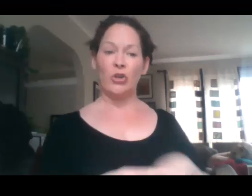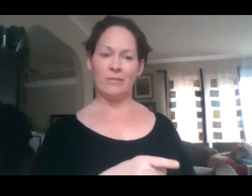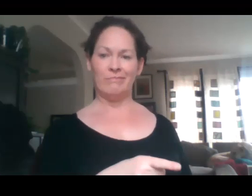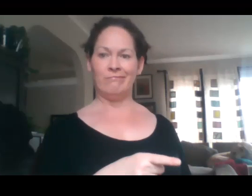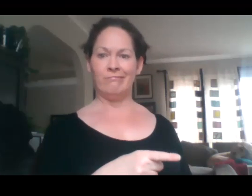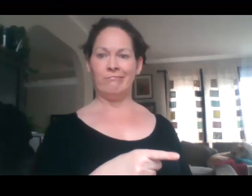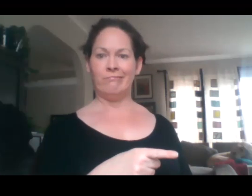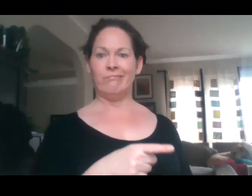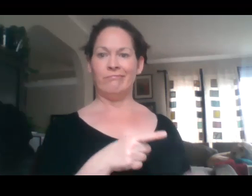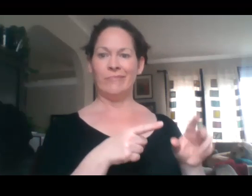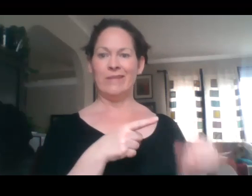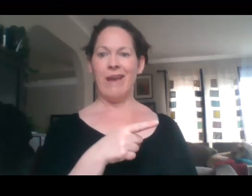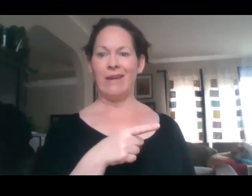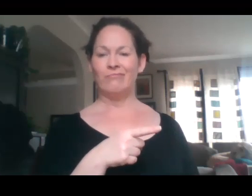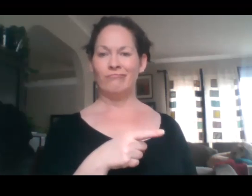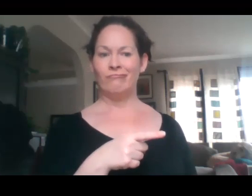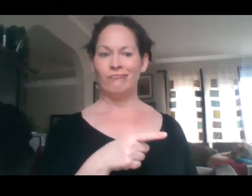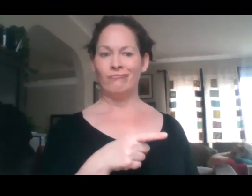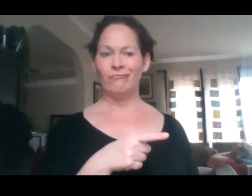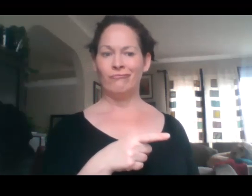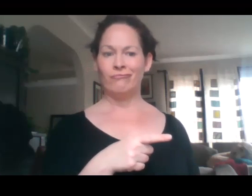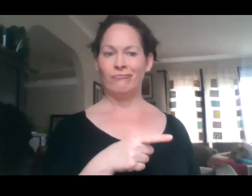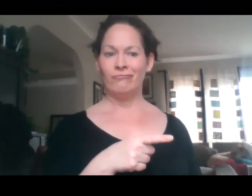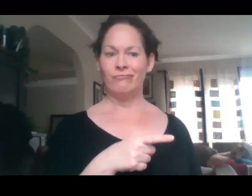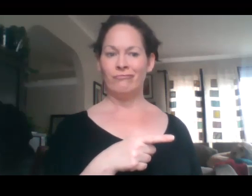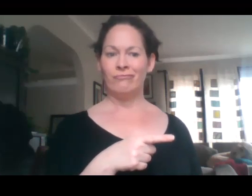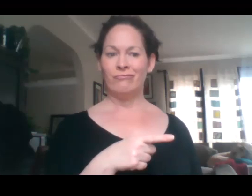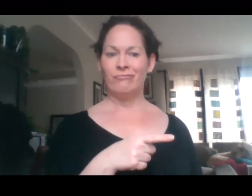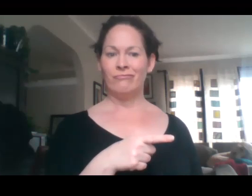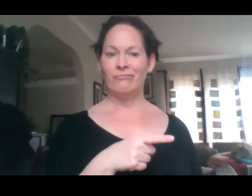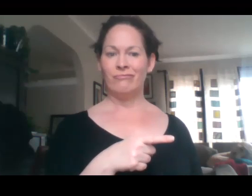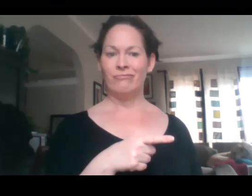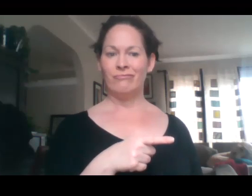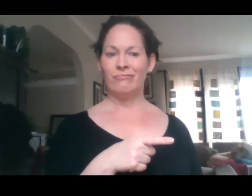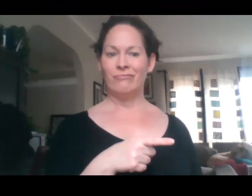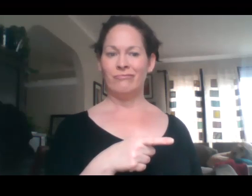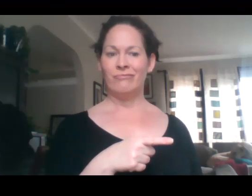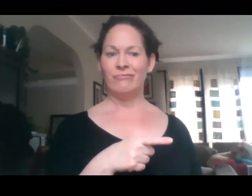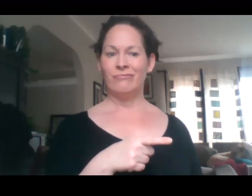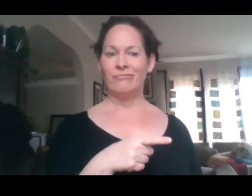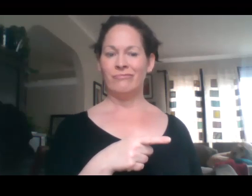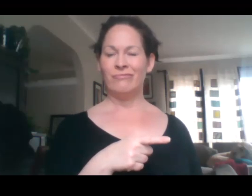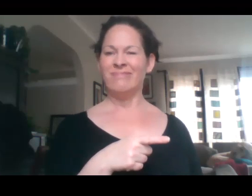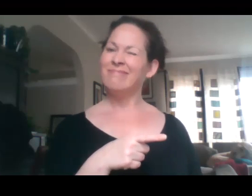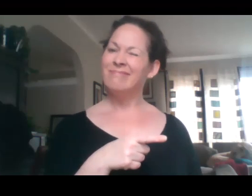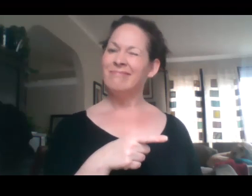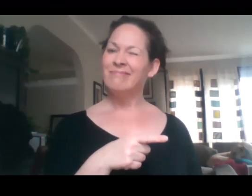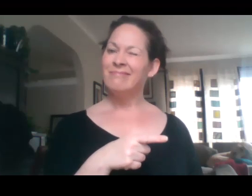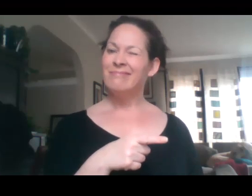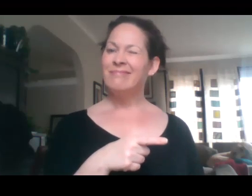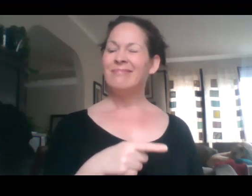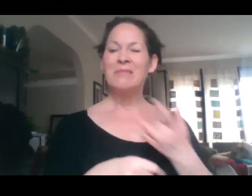square root of x2 cubed minus 3. I think that's an inconsistent